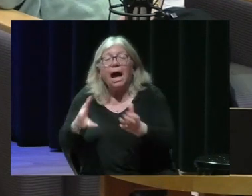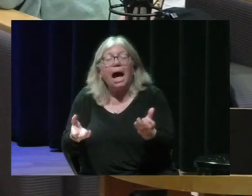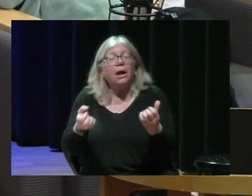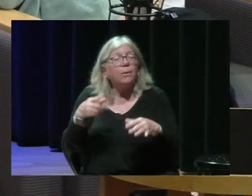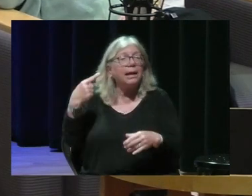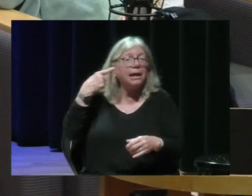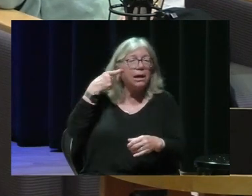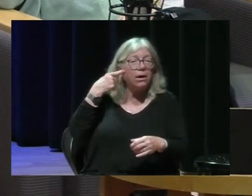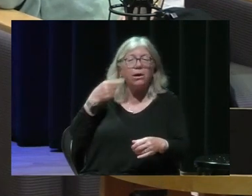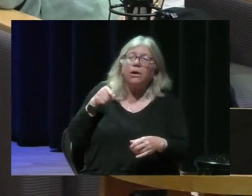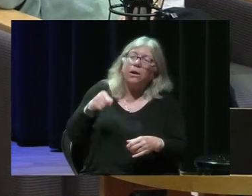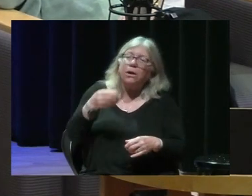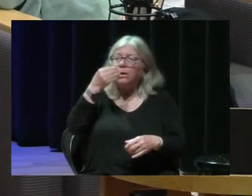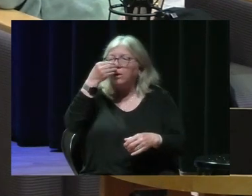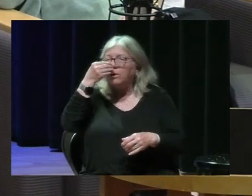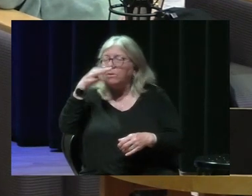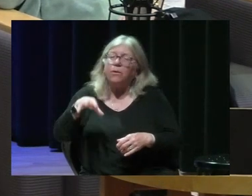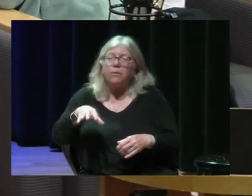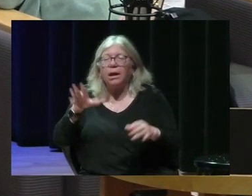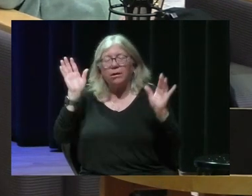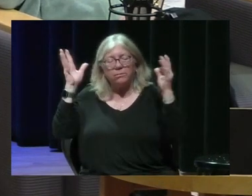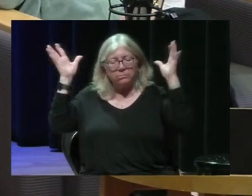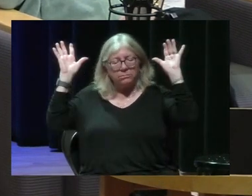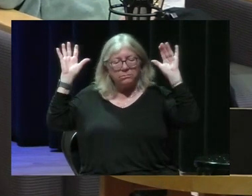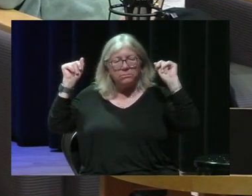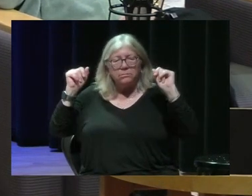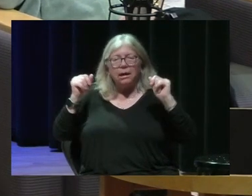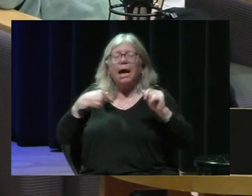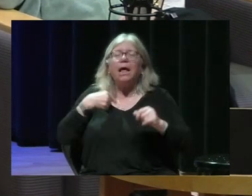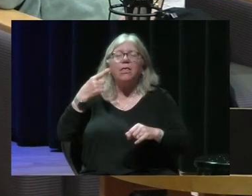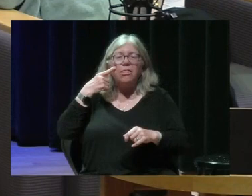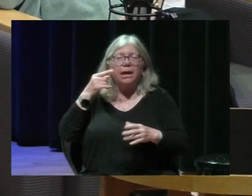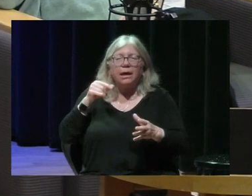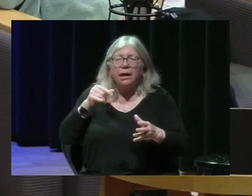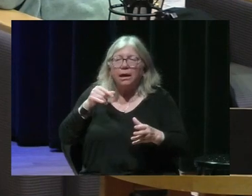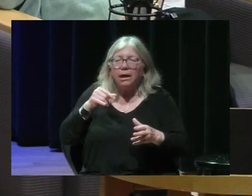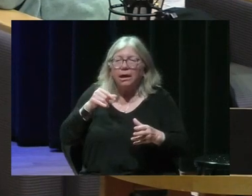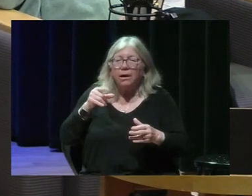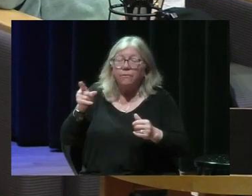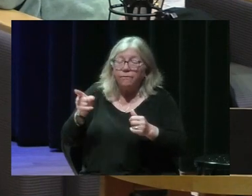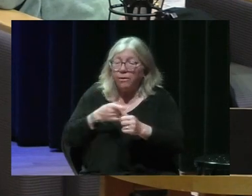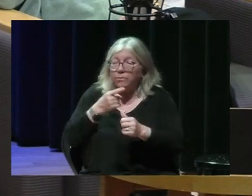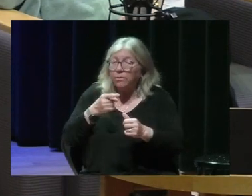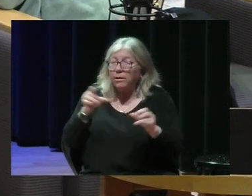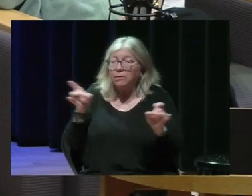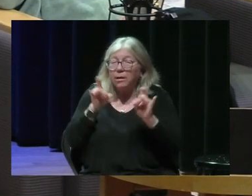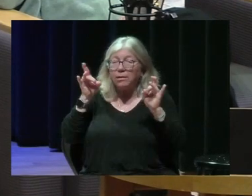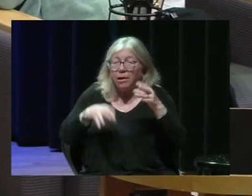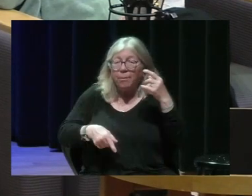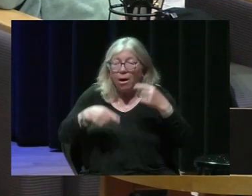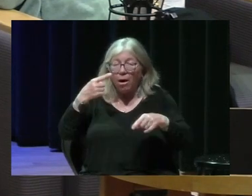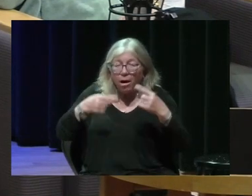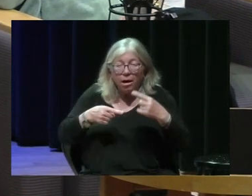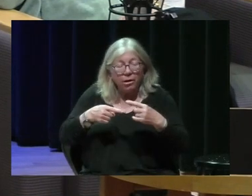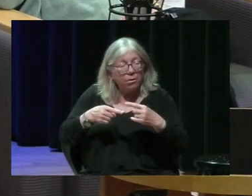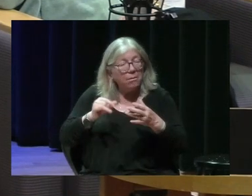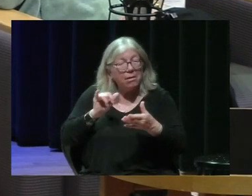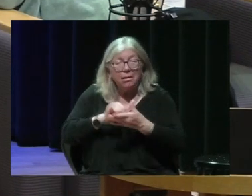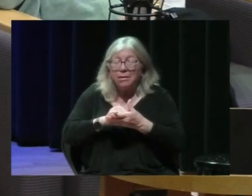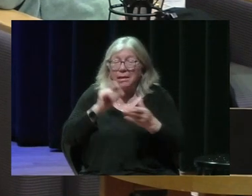hear you don't care if kids die. I just think it is, first of all, a terrible argument that moves no